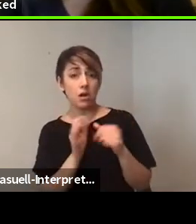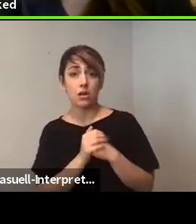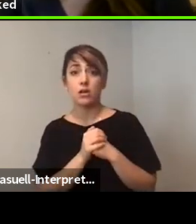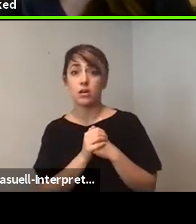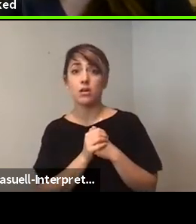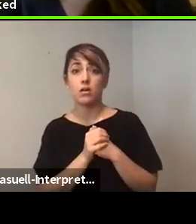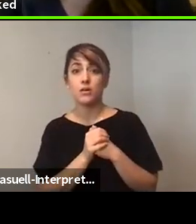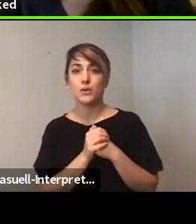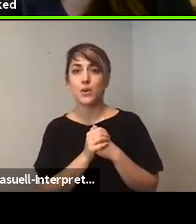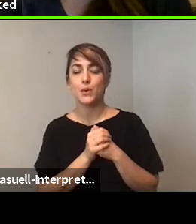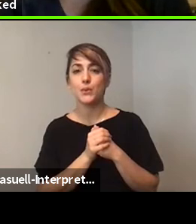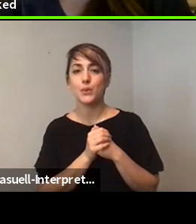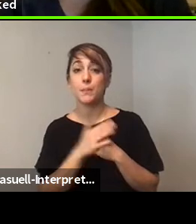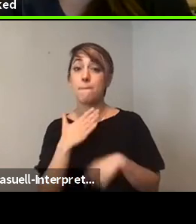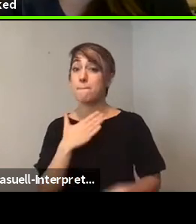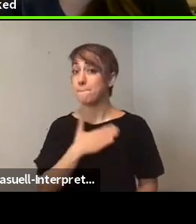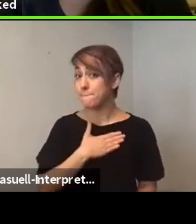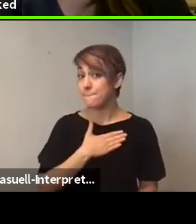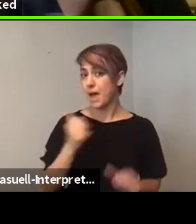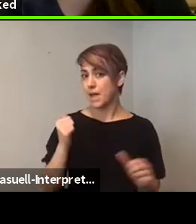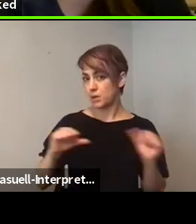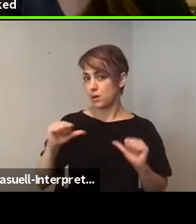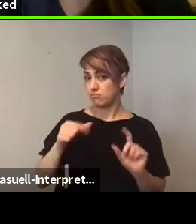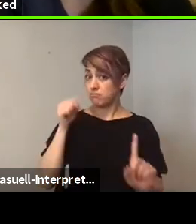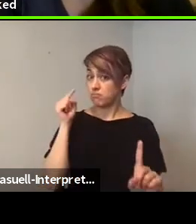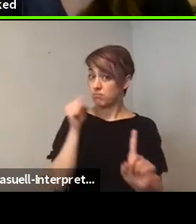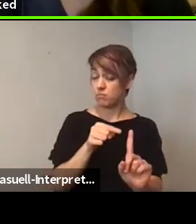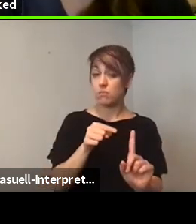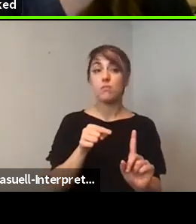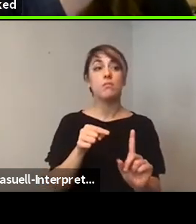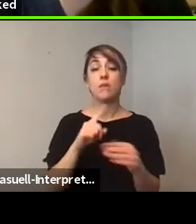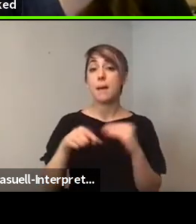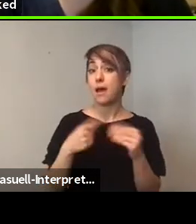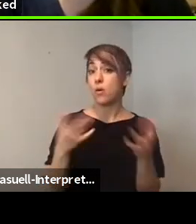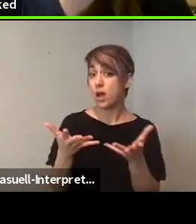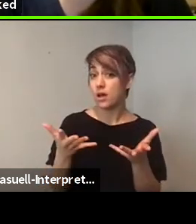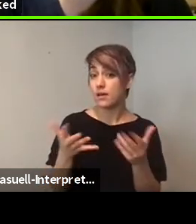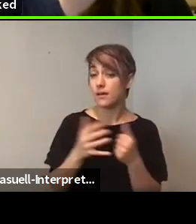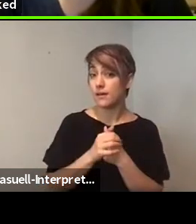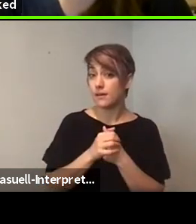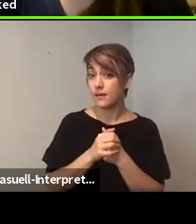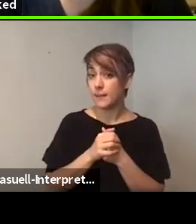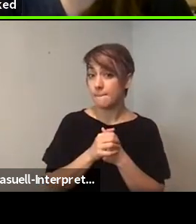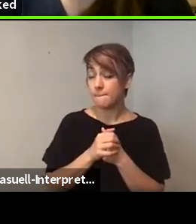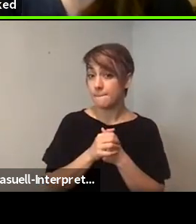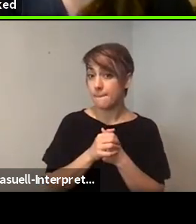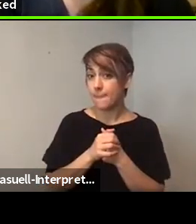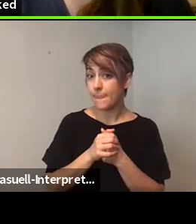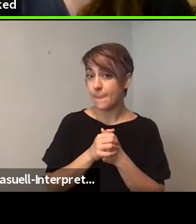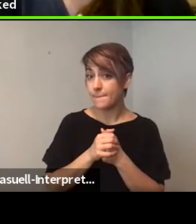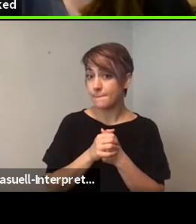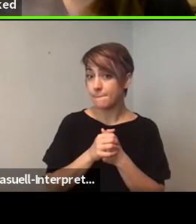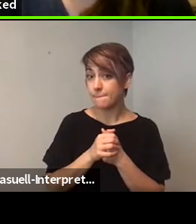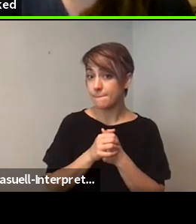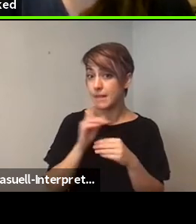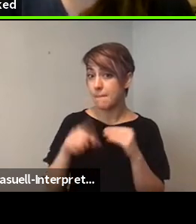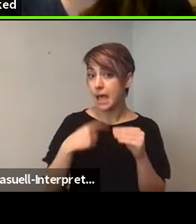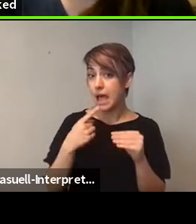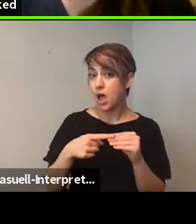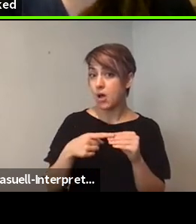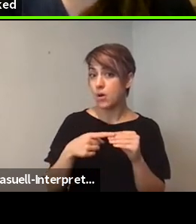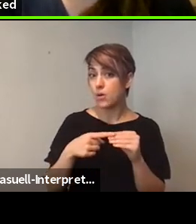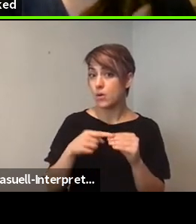my show, my performance specifically was about, actually it was some kind of a protest. Hey, we see